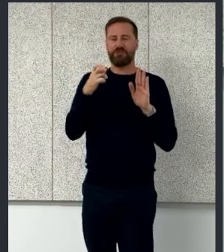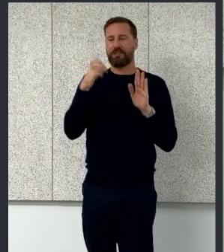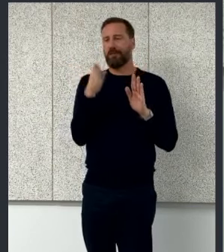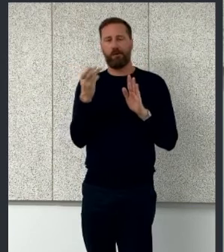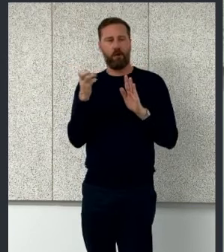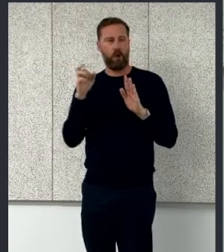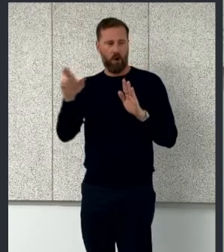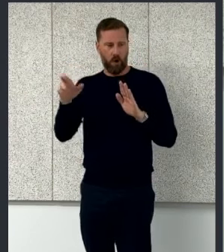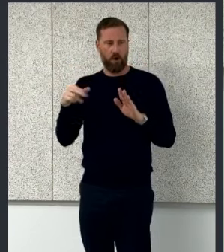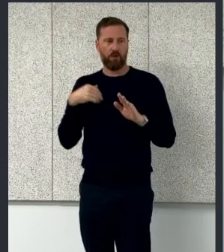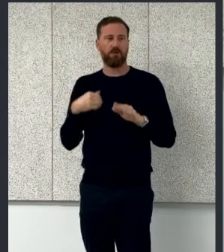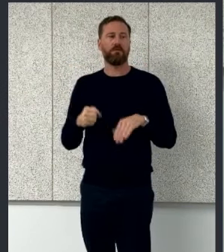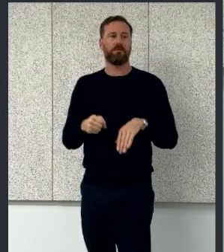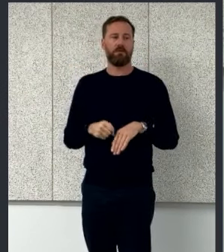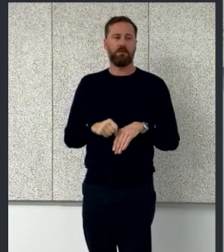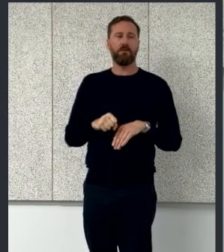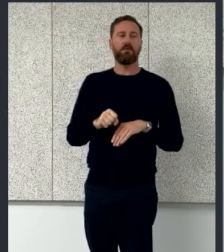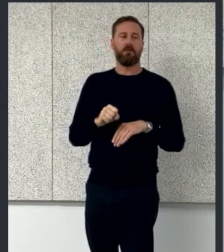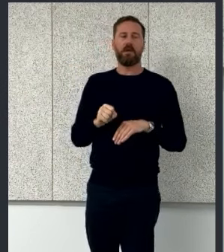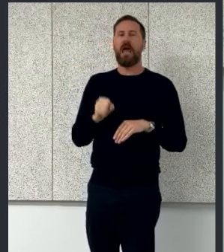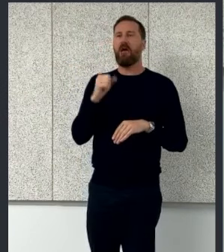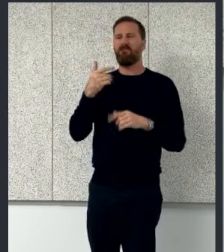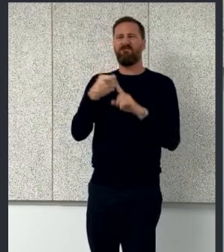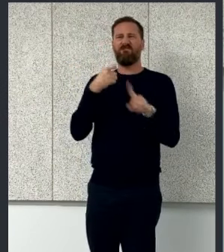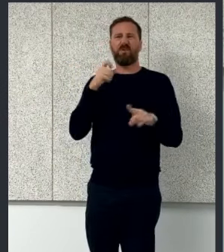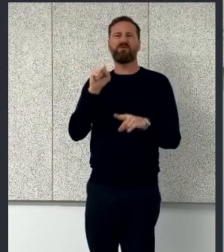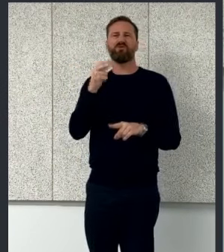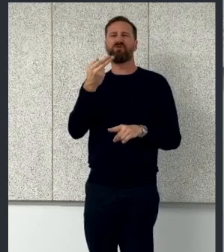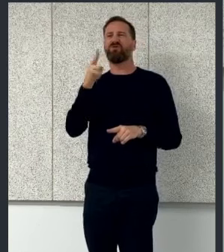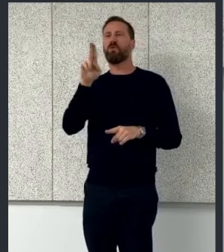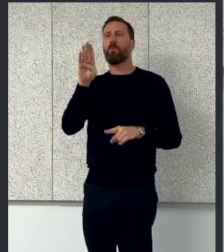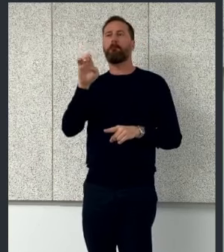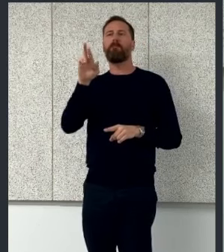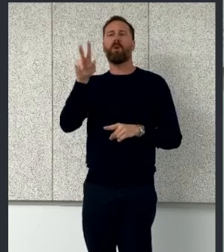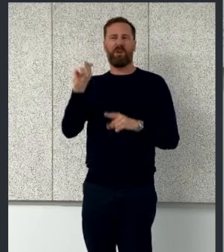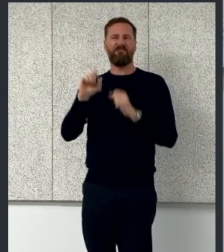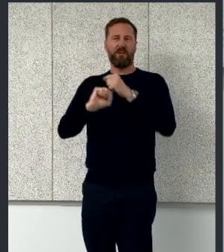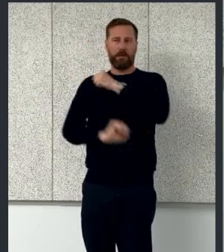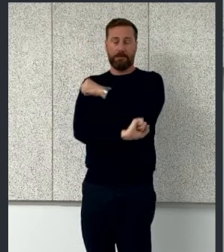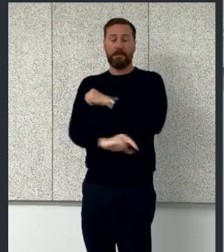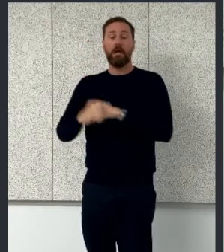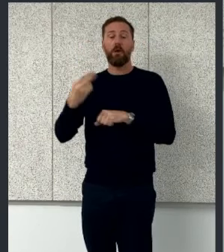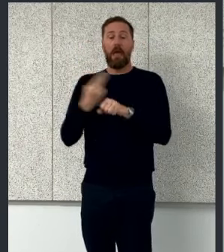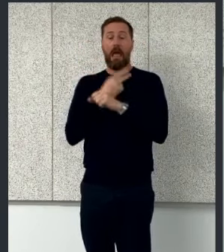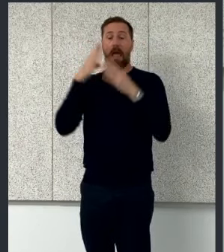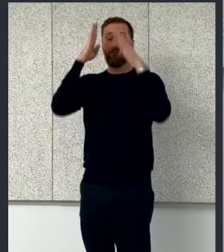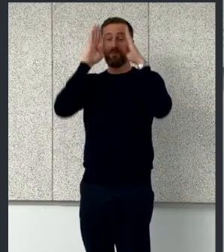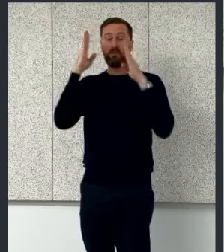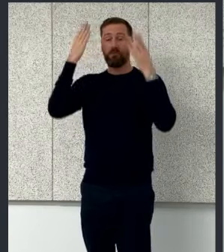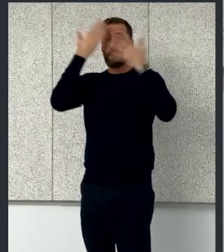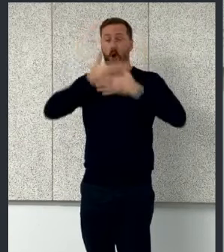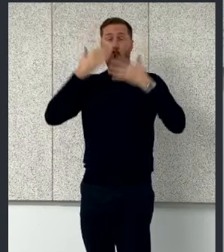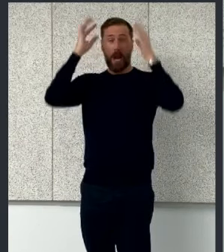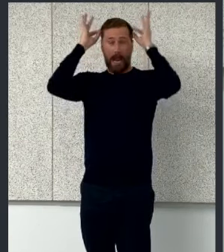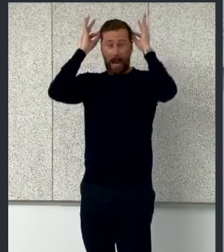I'm a white woman with dark brown hair, wearing a bright orange blazer and black